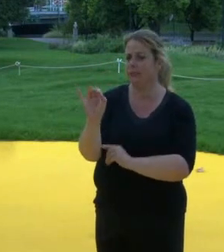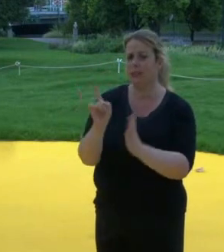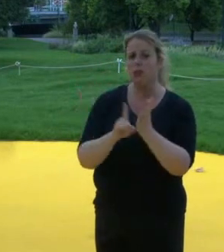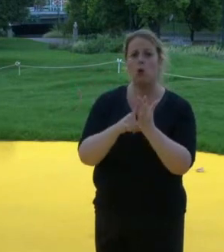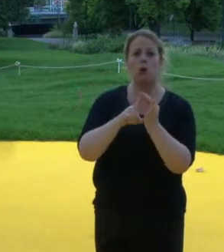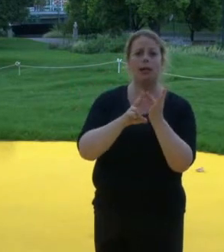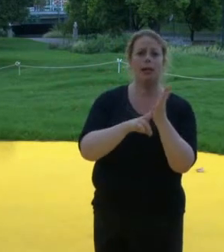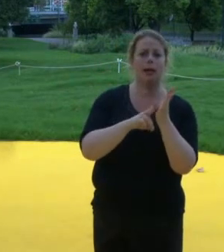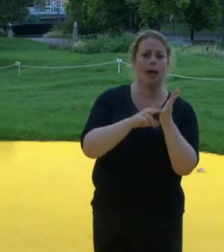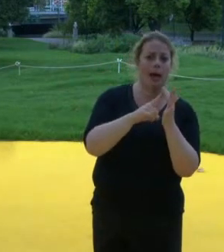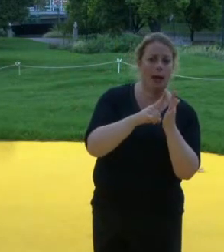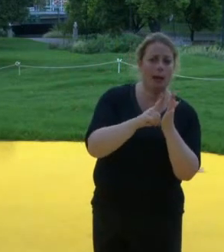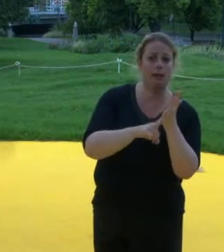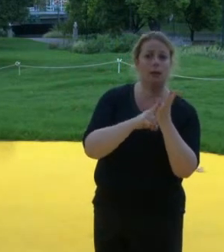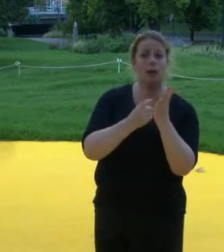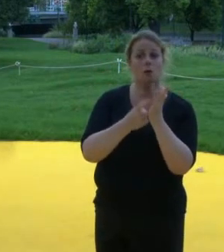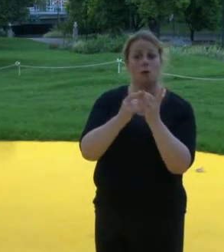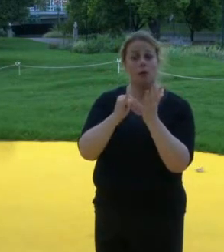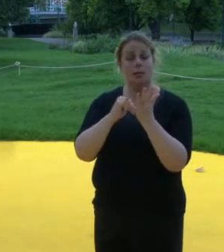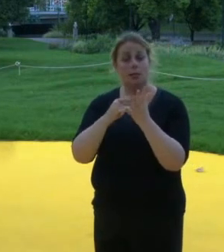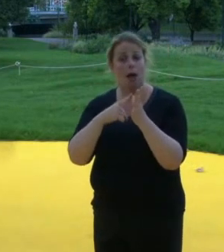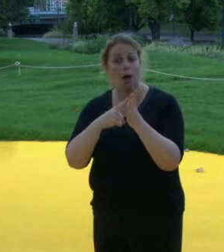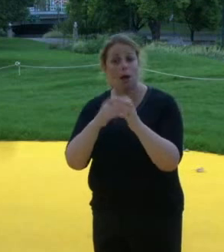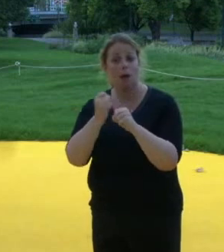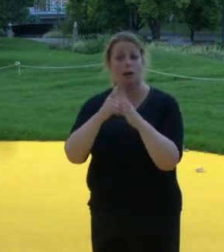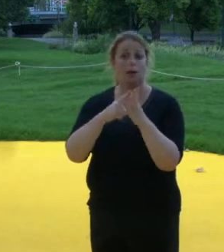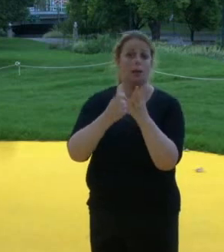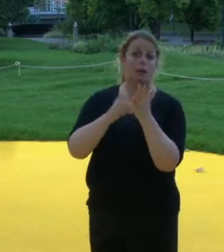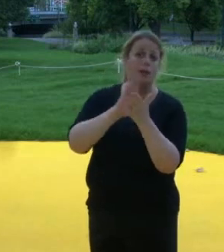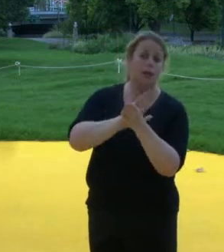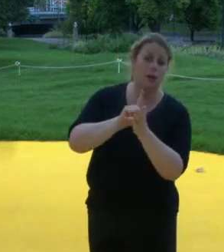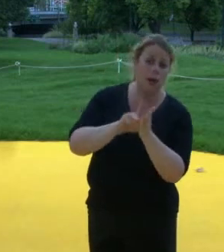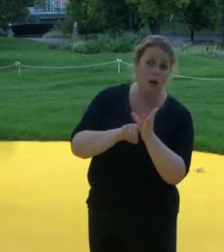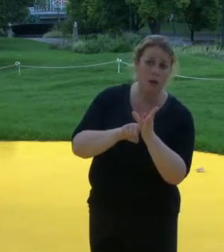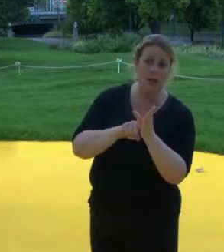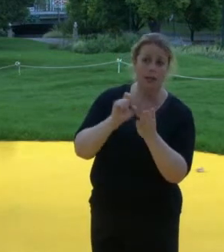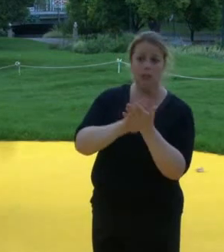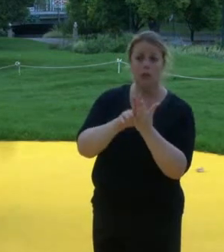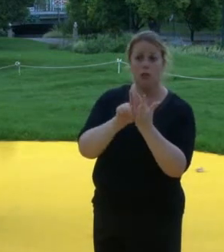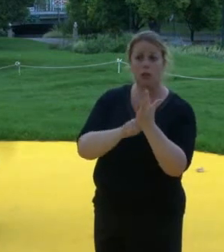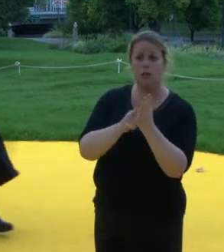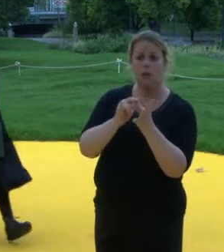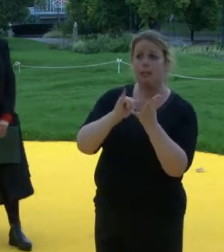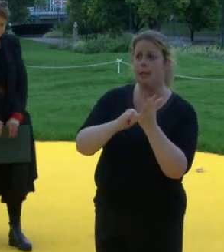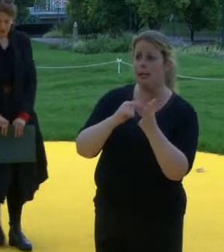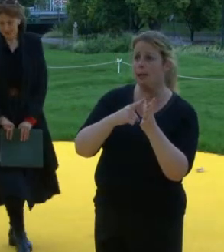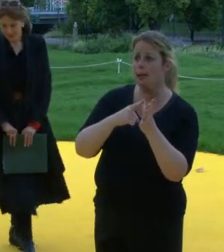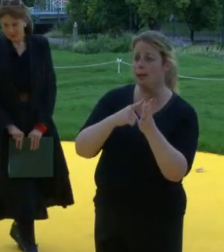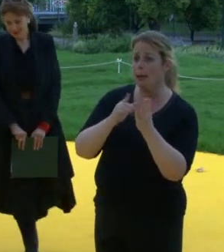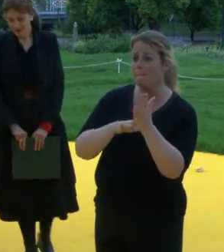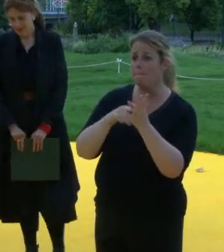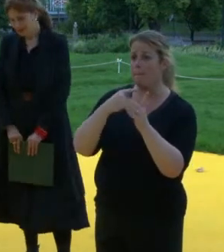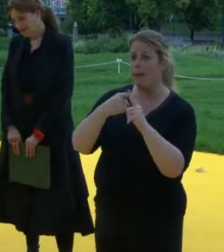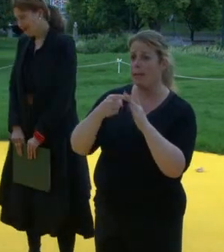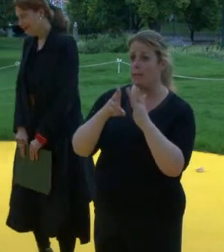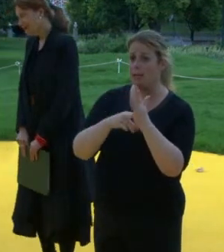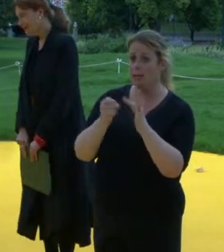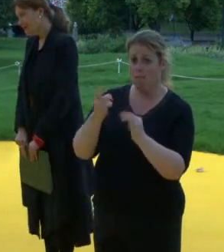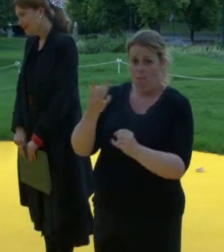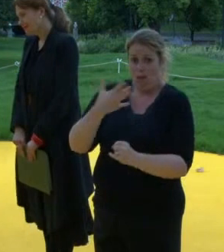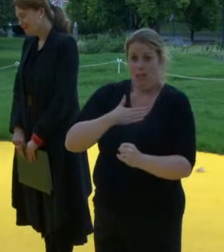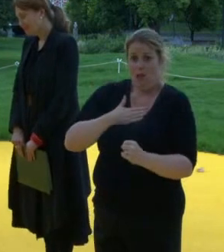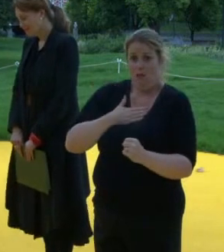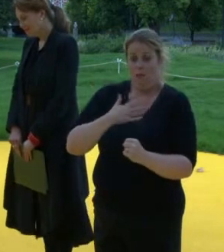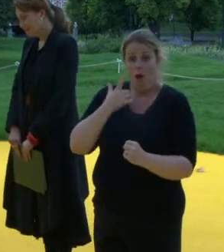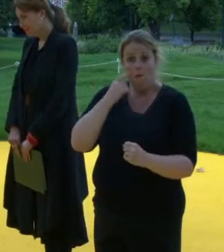Larissa, Randa, Gary, Evelyn, Veronica, Amani, Chelsea, Maxine and I did not exist in stories for children. People like us